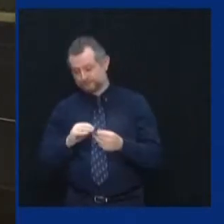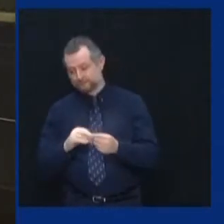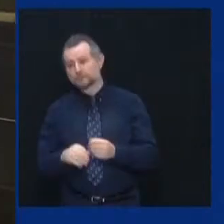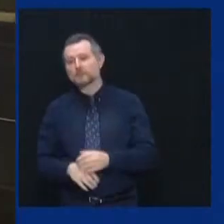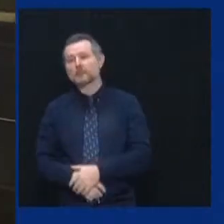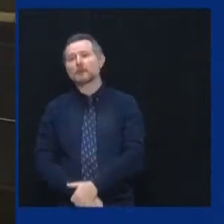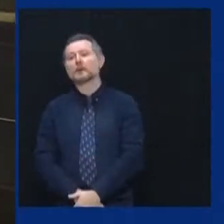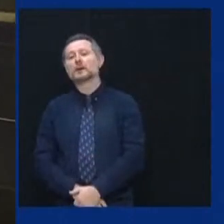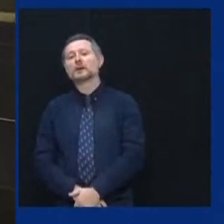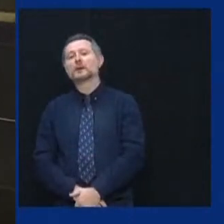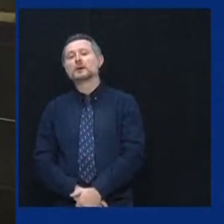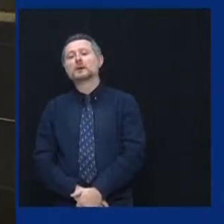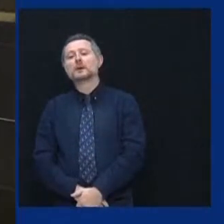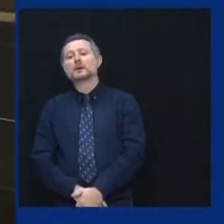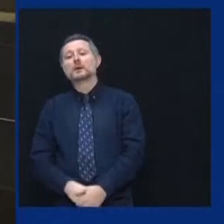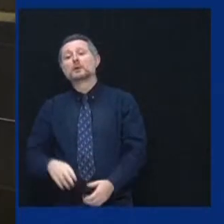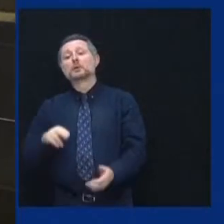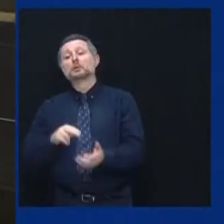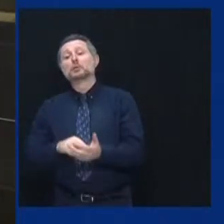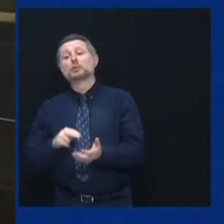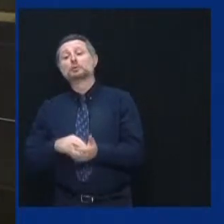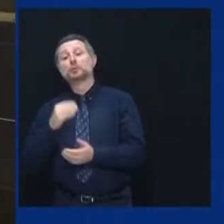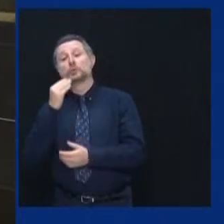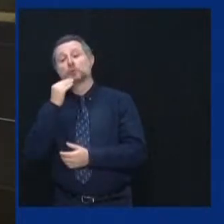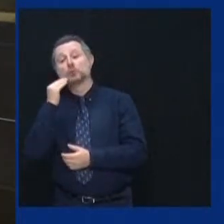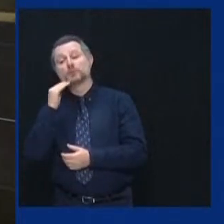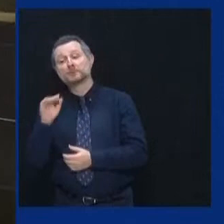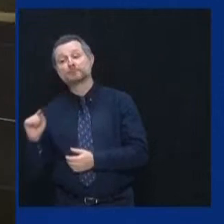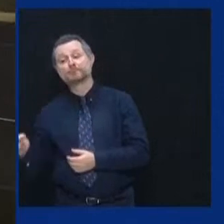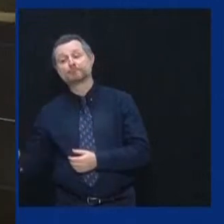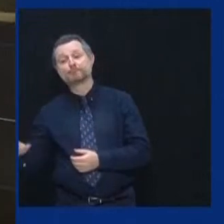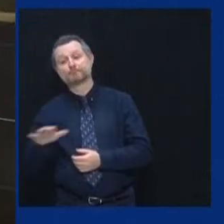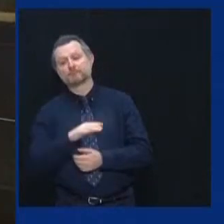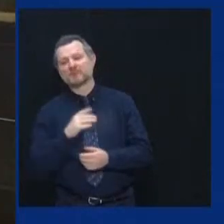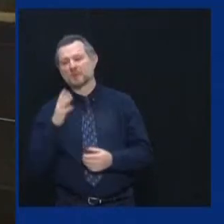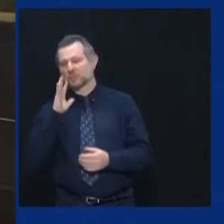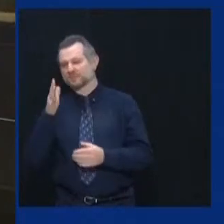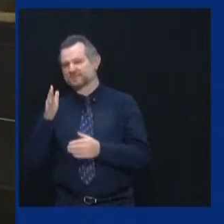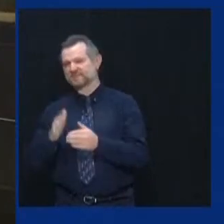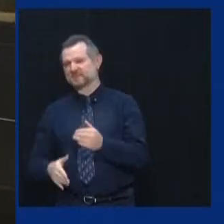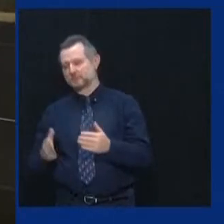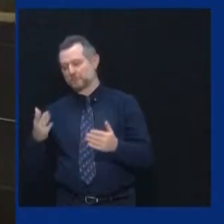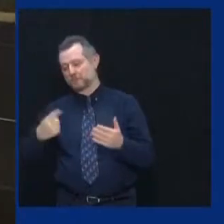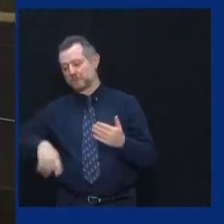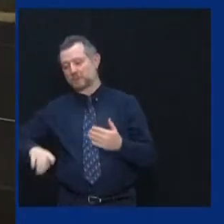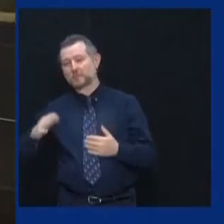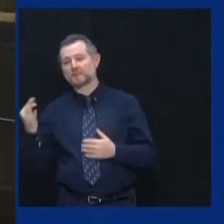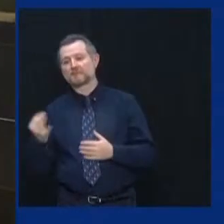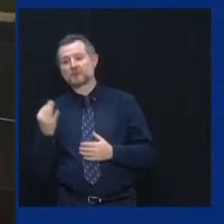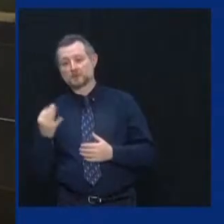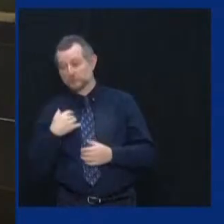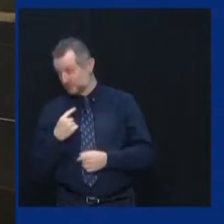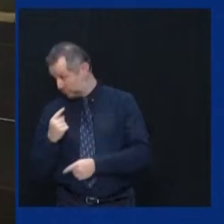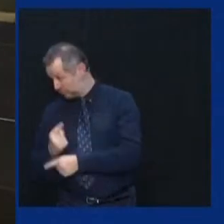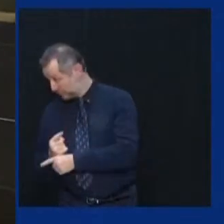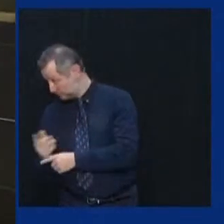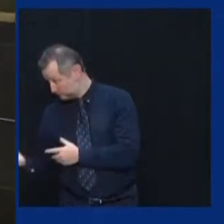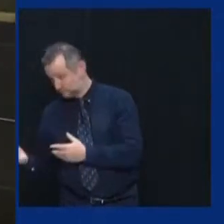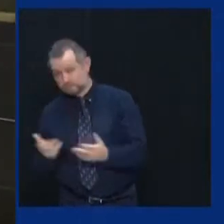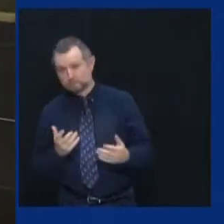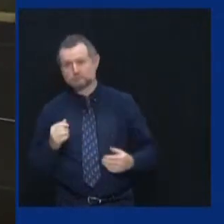is the nursing homes will be finished by the end of next week. Is that right? That is a